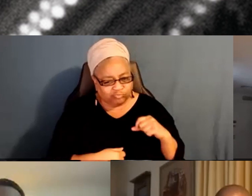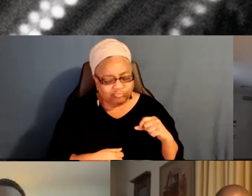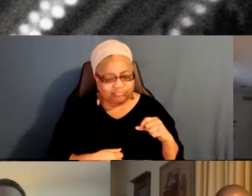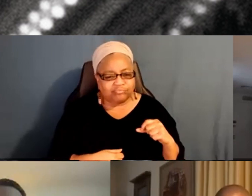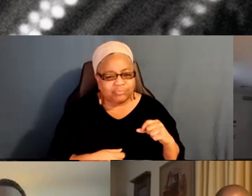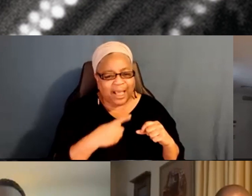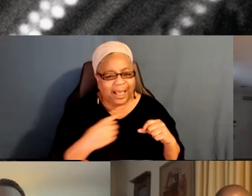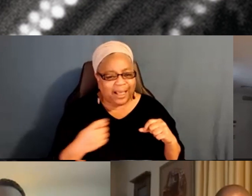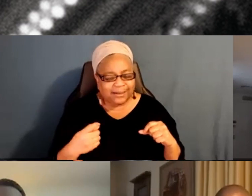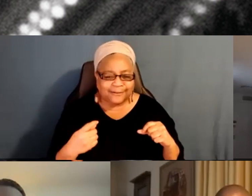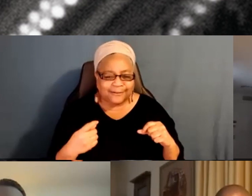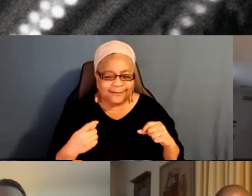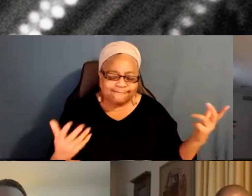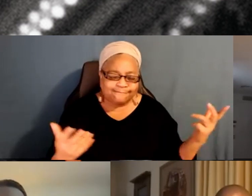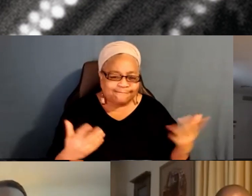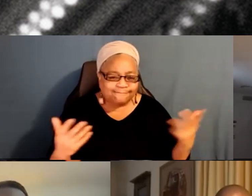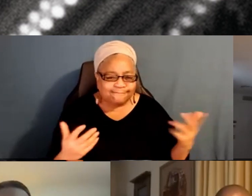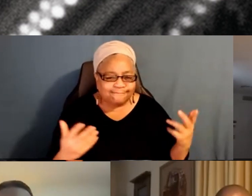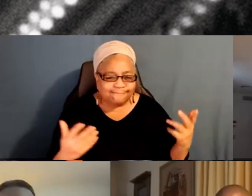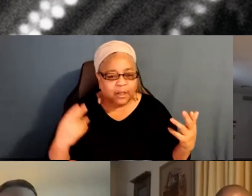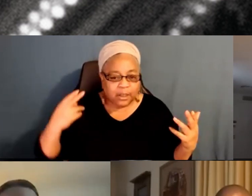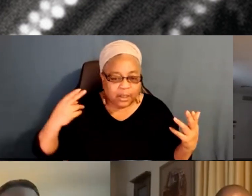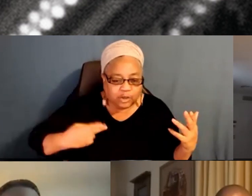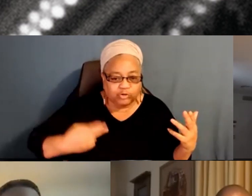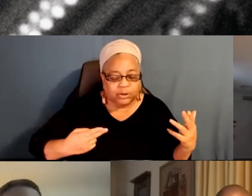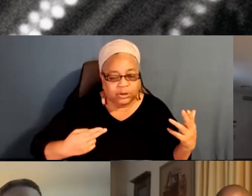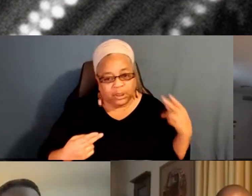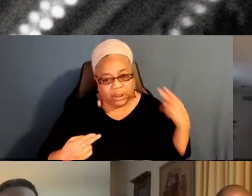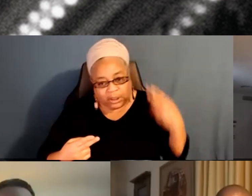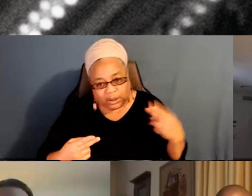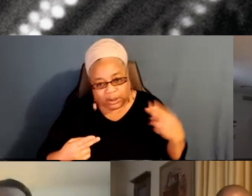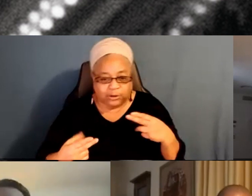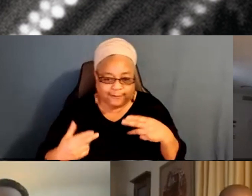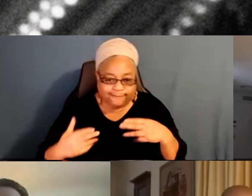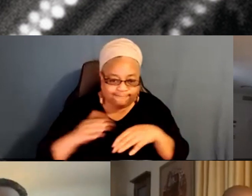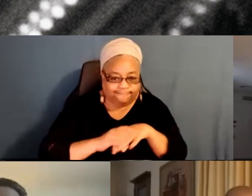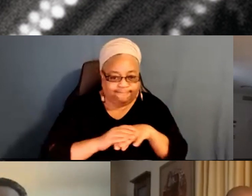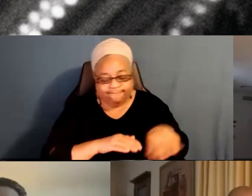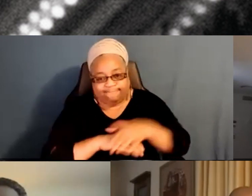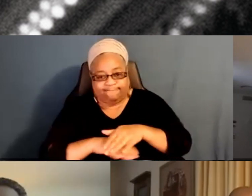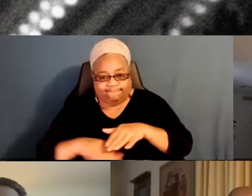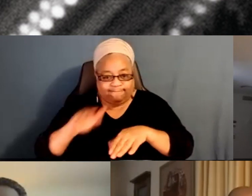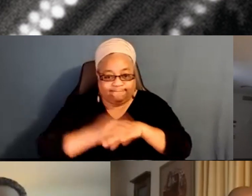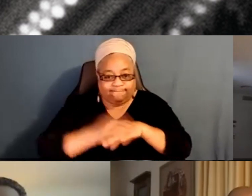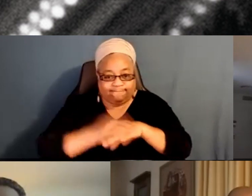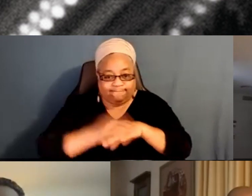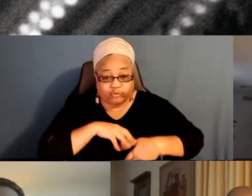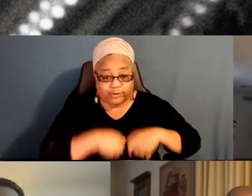sedimentation of like histories upon histories of grief. And that